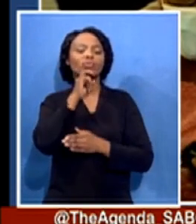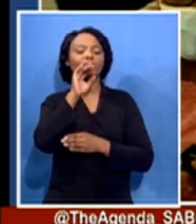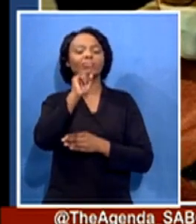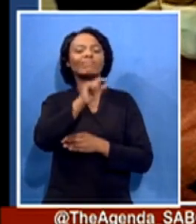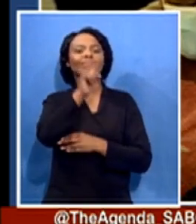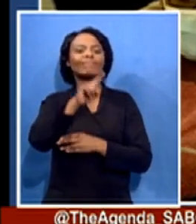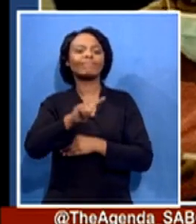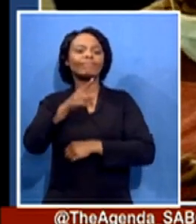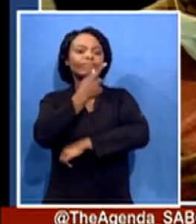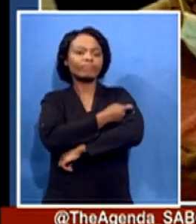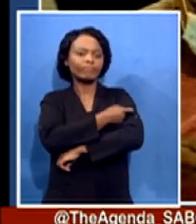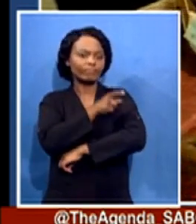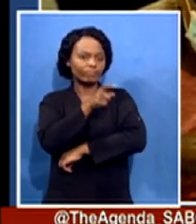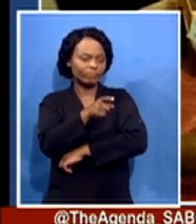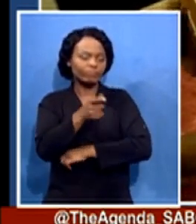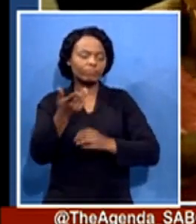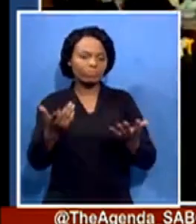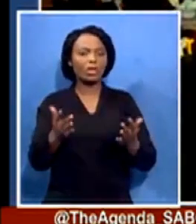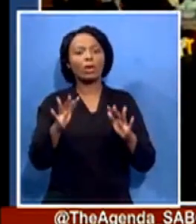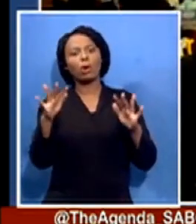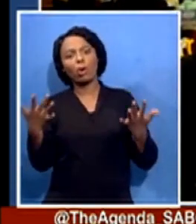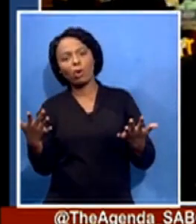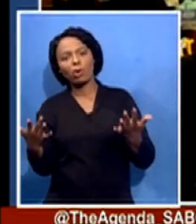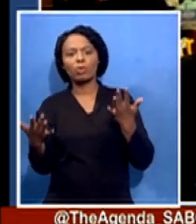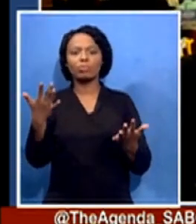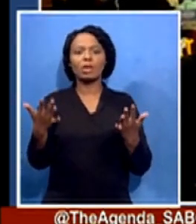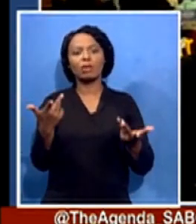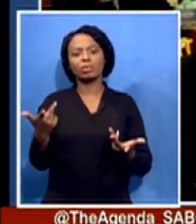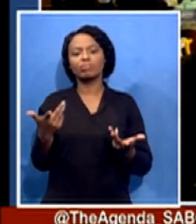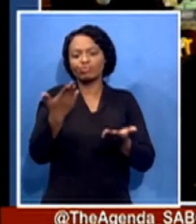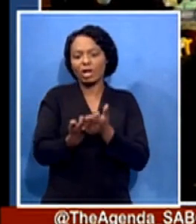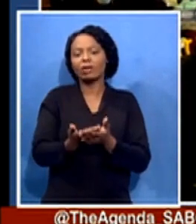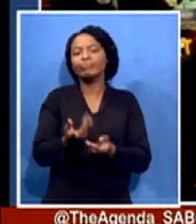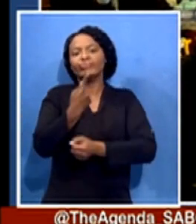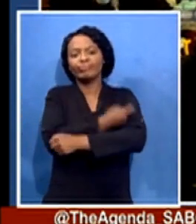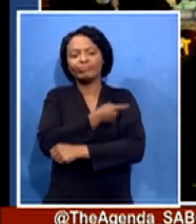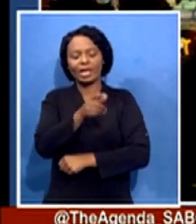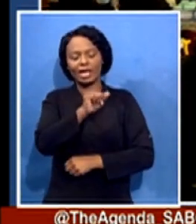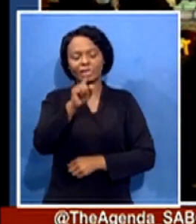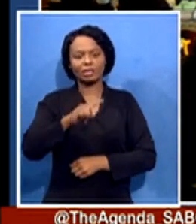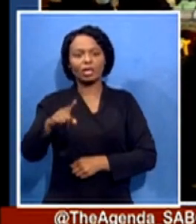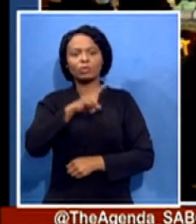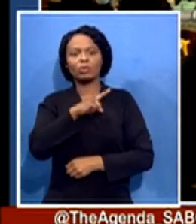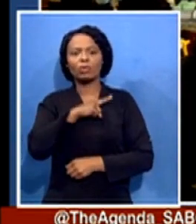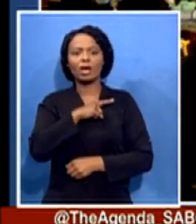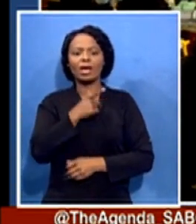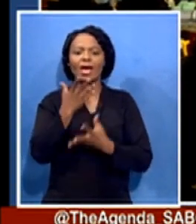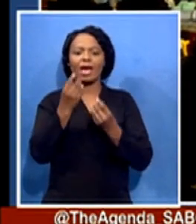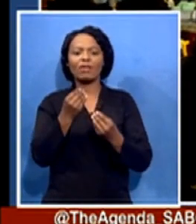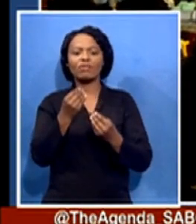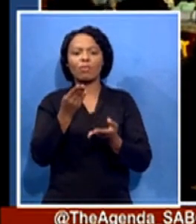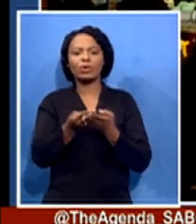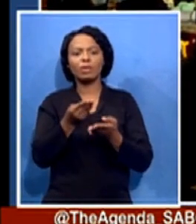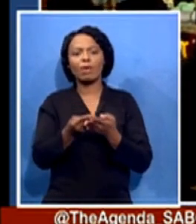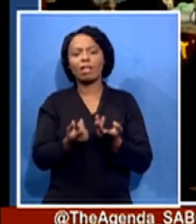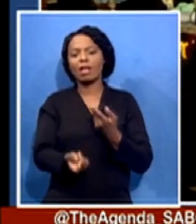or encouraged to take it. With regards to this possible link to blood clots, I understand it's rare.